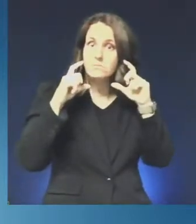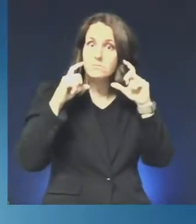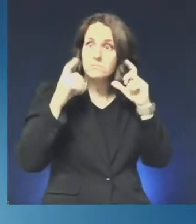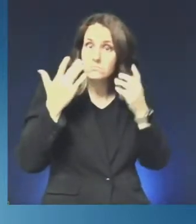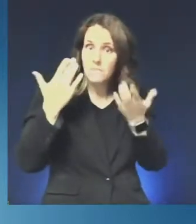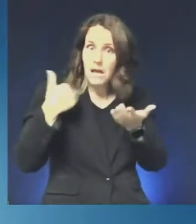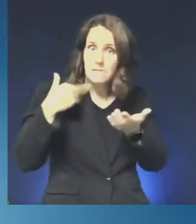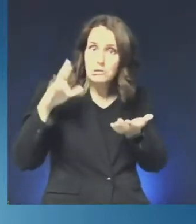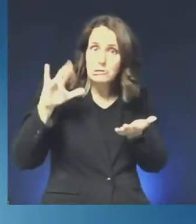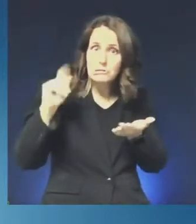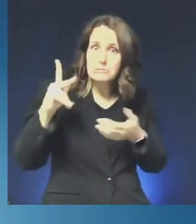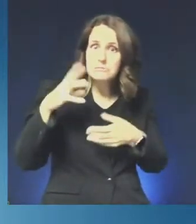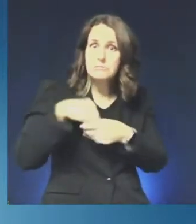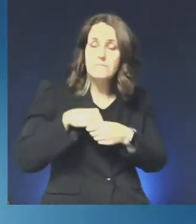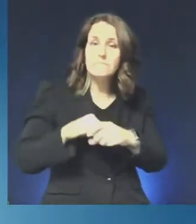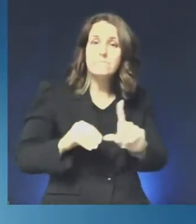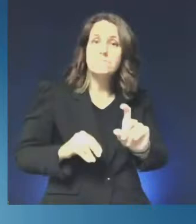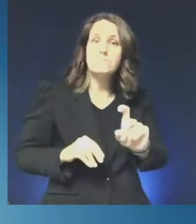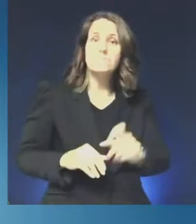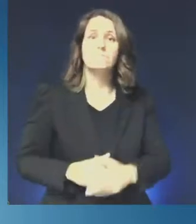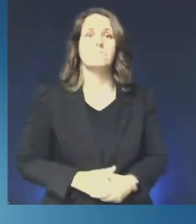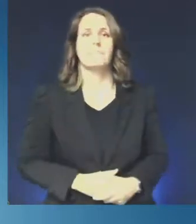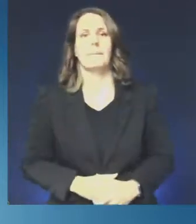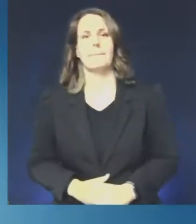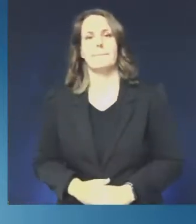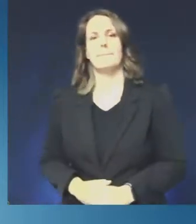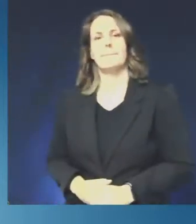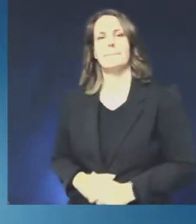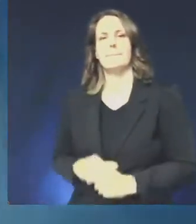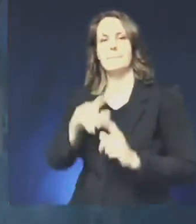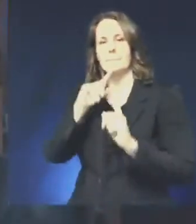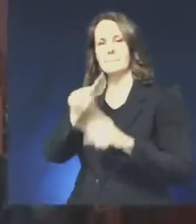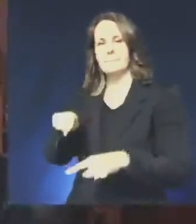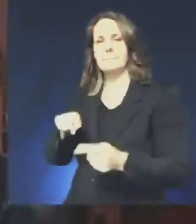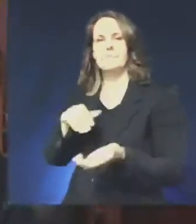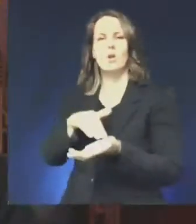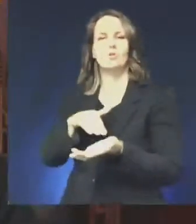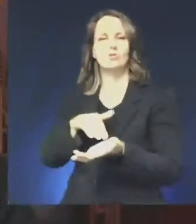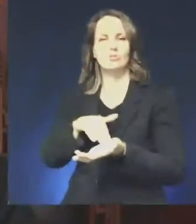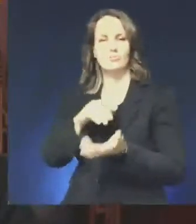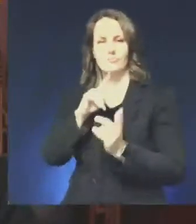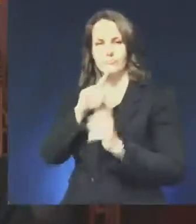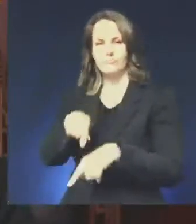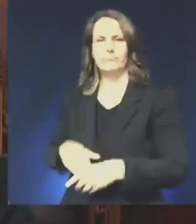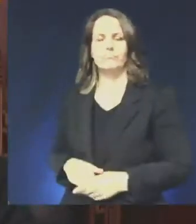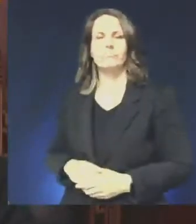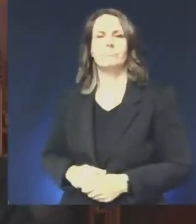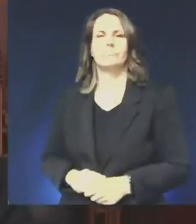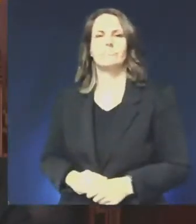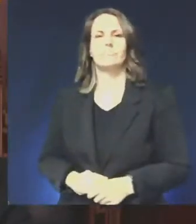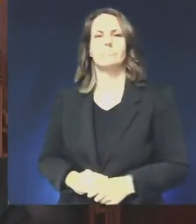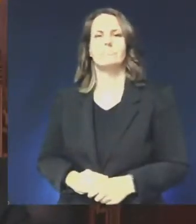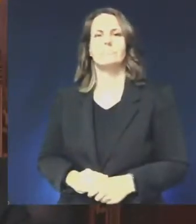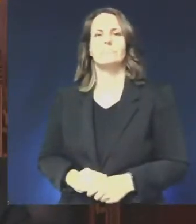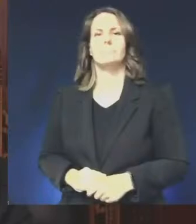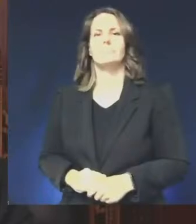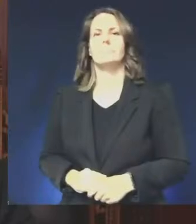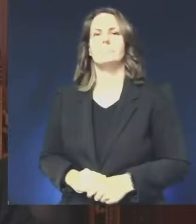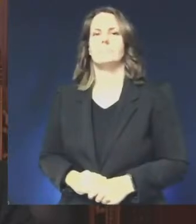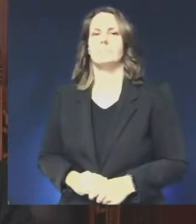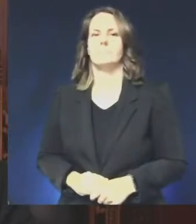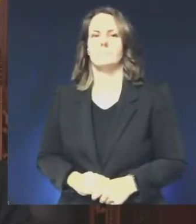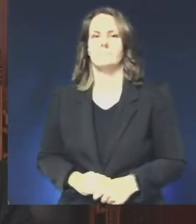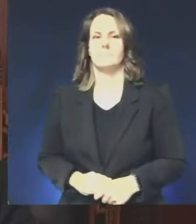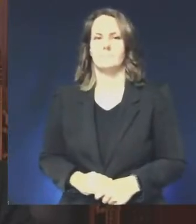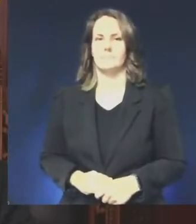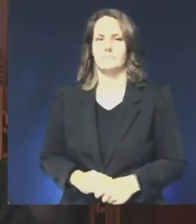Sure. As we've learned throughout the pandemic, children are in the age group that is least likely to have severe disease, but we've